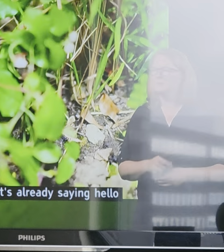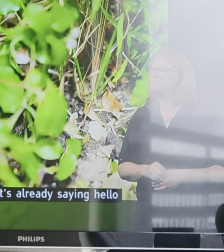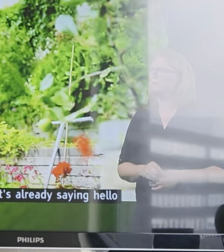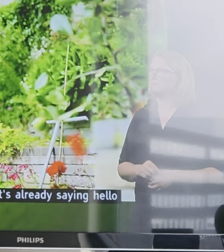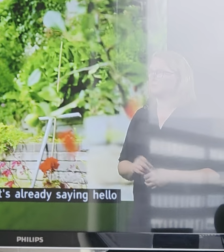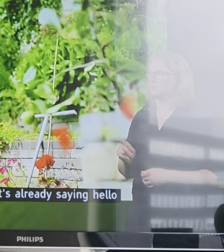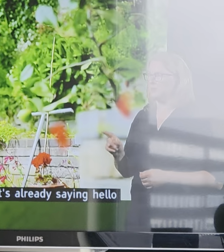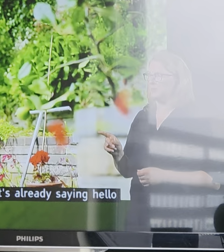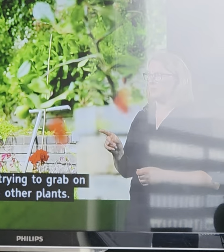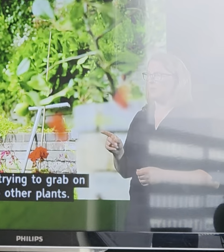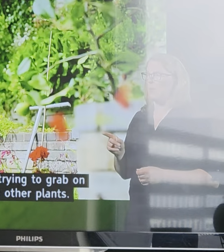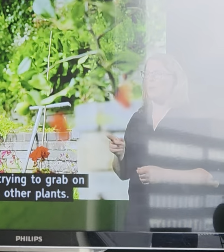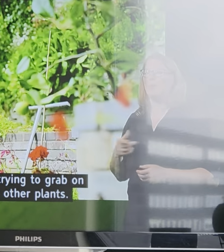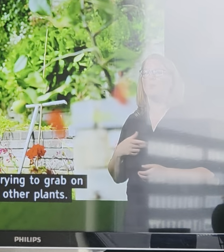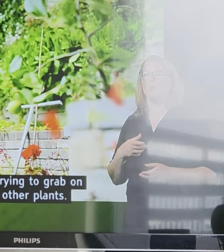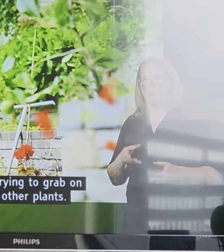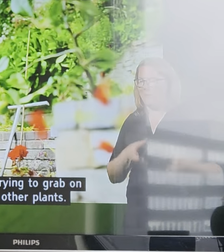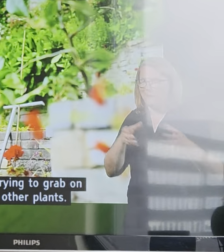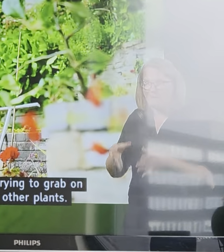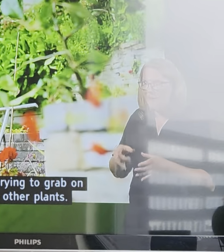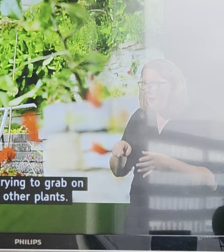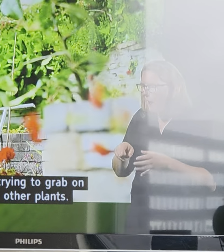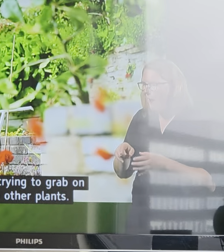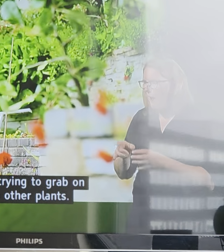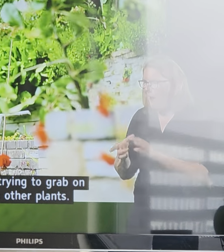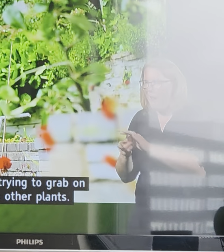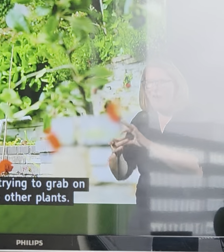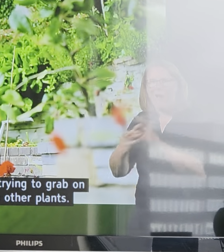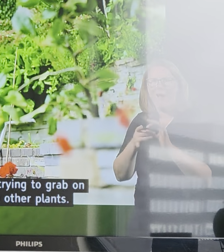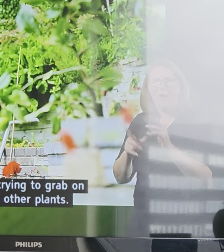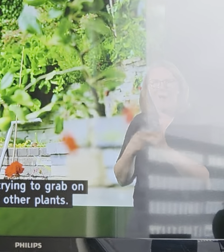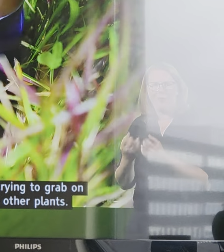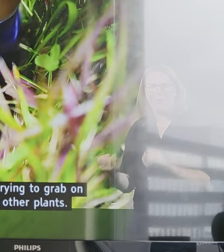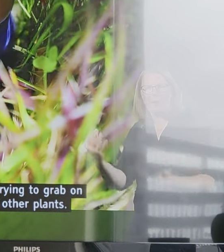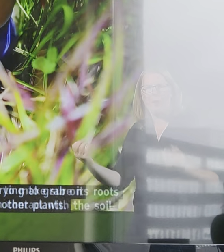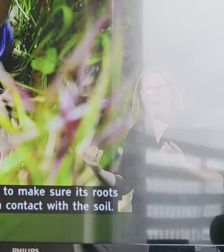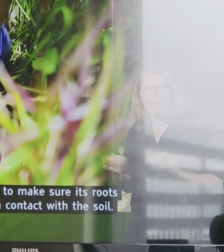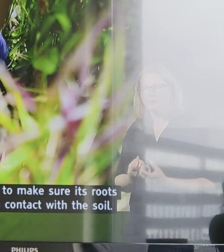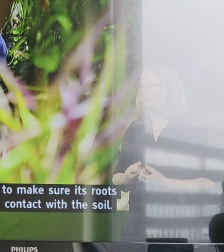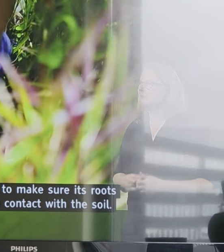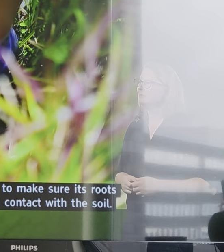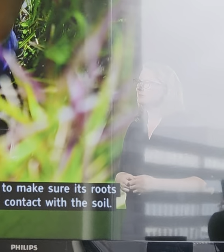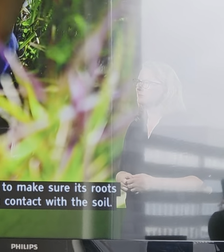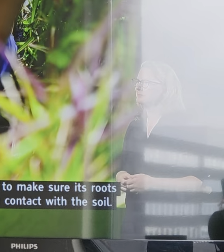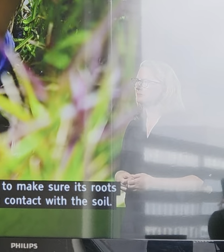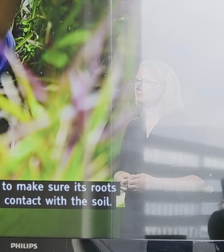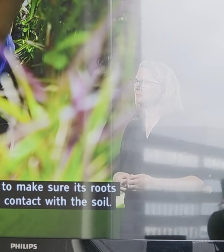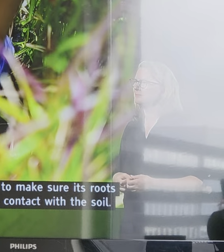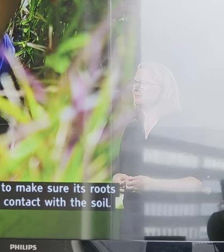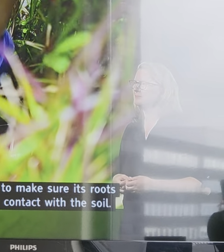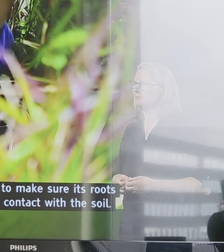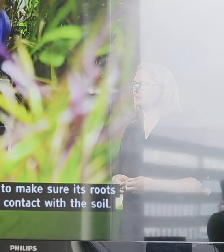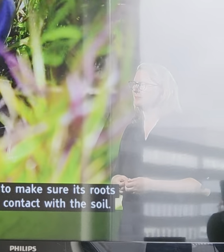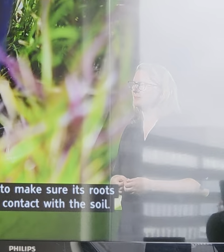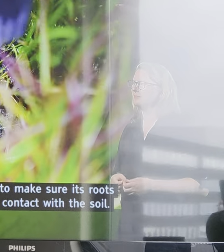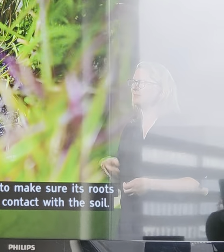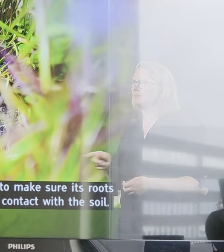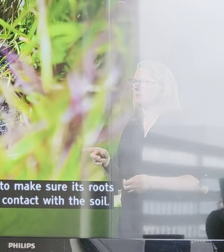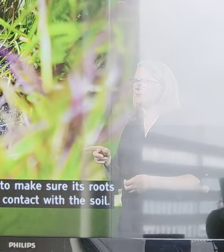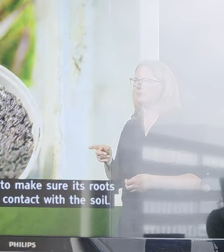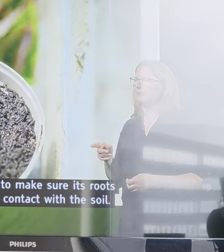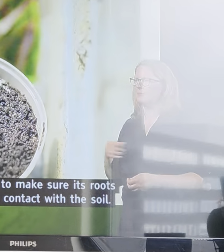I can see it's already saying hello and trying to grab onto other plants. So I'm going to make